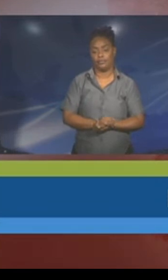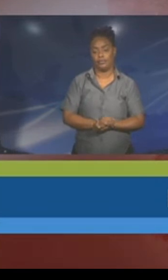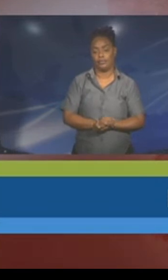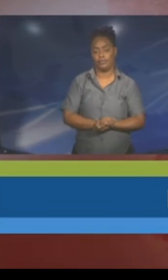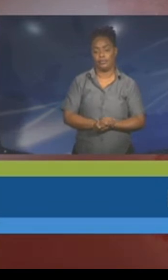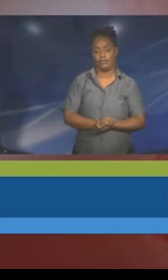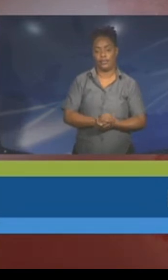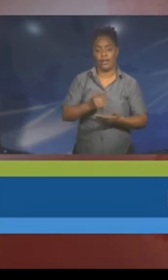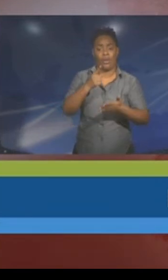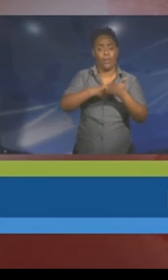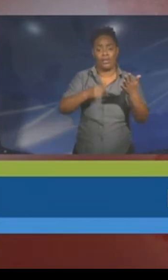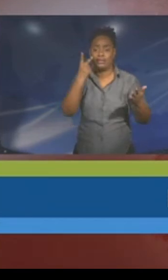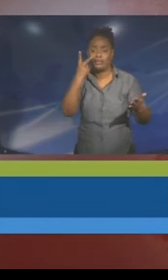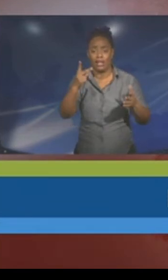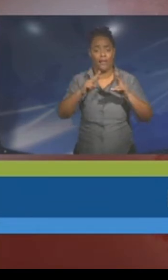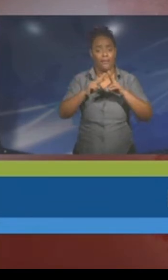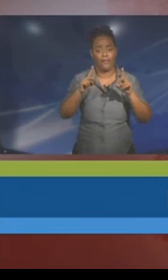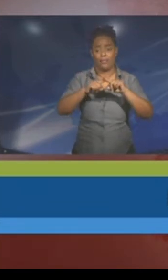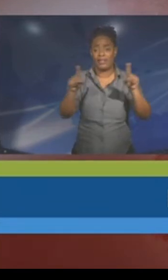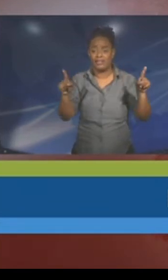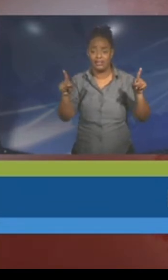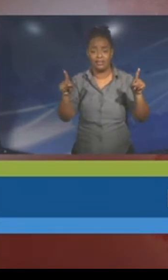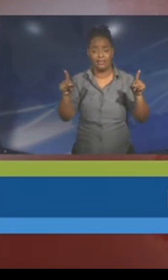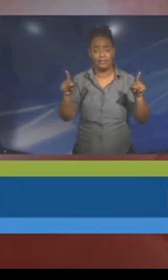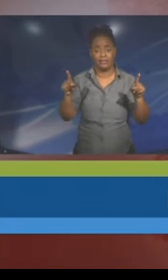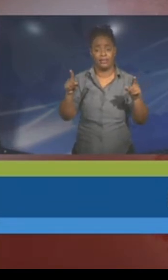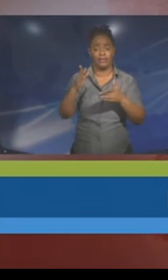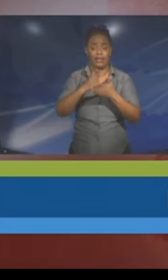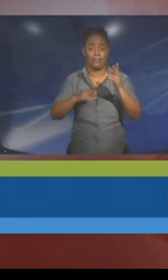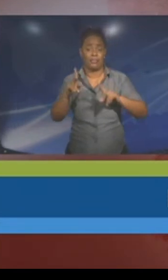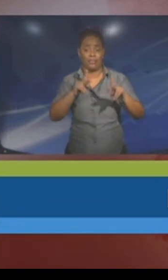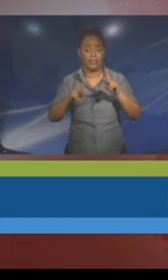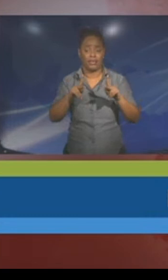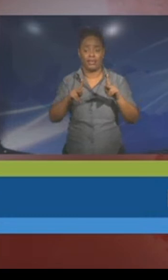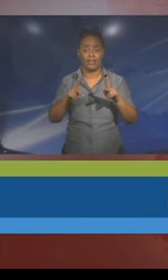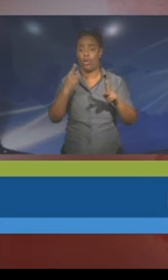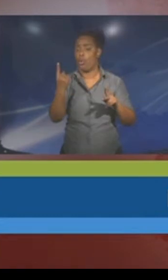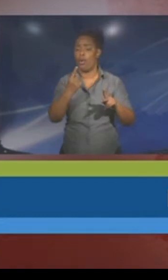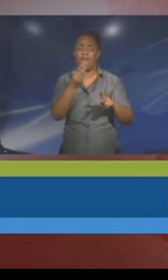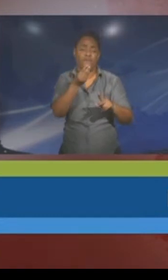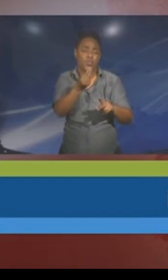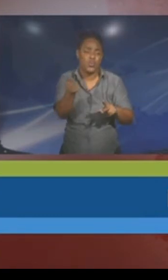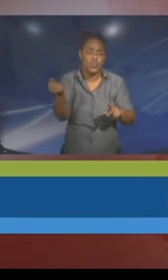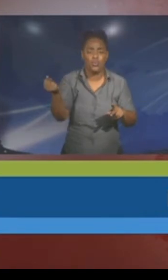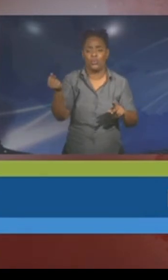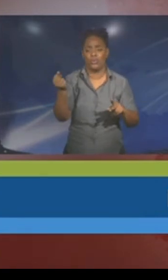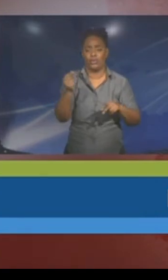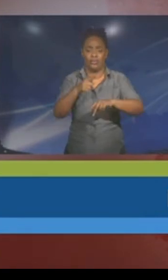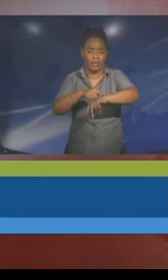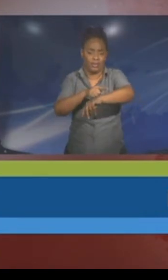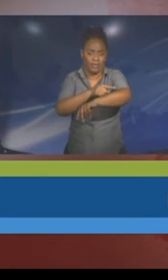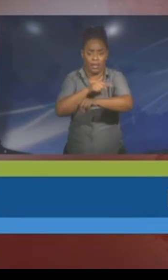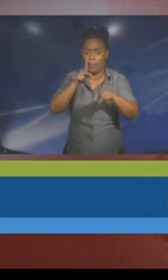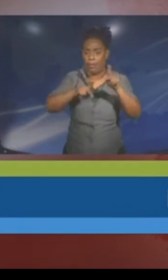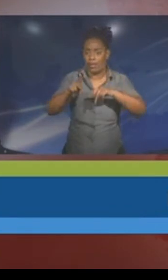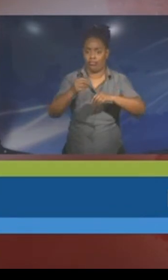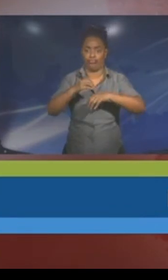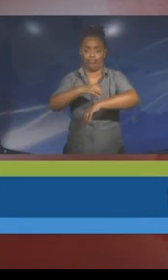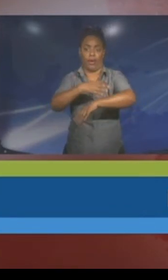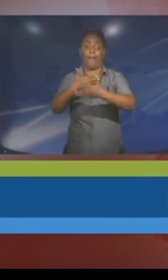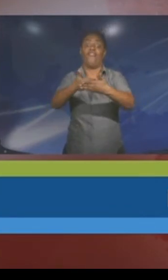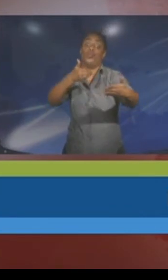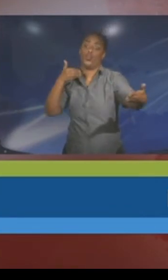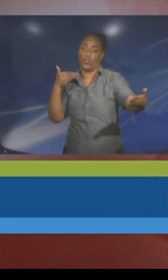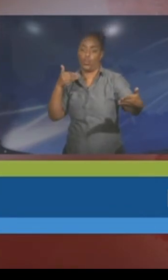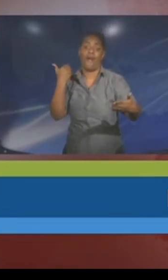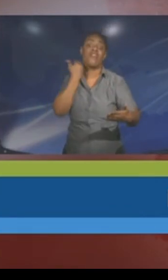before, only a single or a few skin lesions appearing. Skin lesions appearing before fever, headaches, and swollen lymph nodes, which is